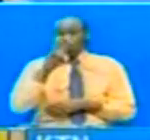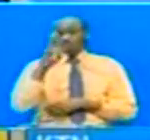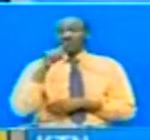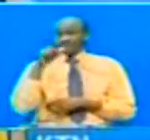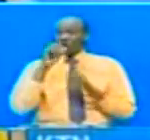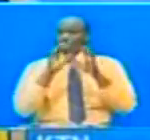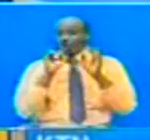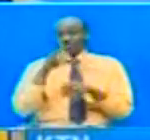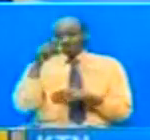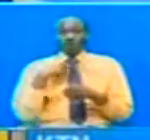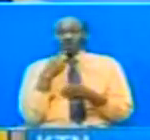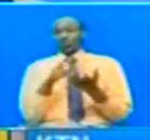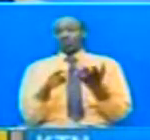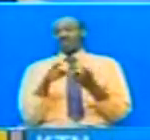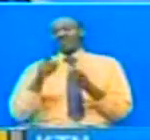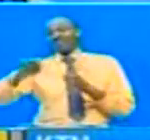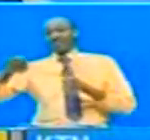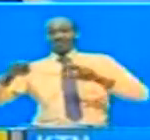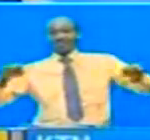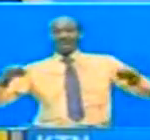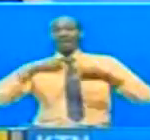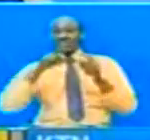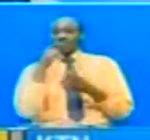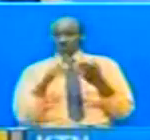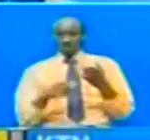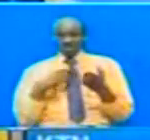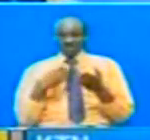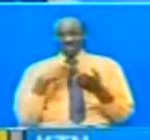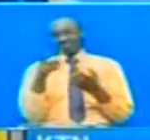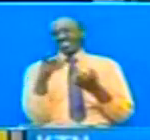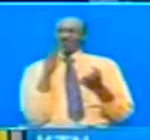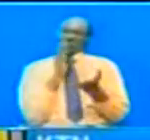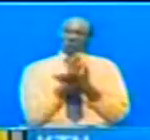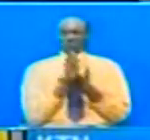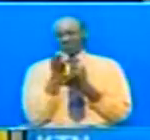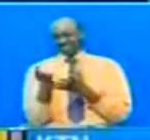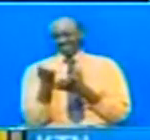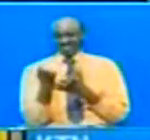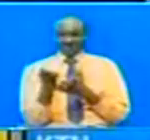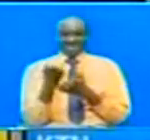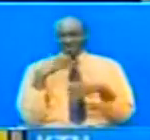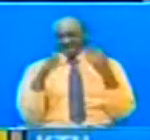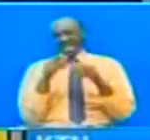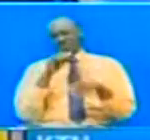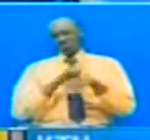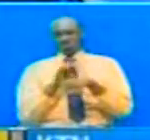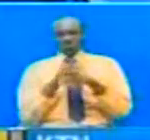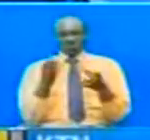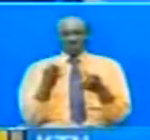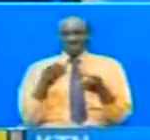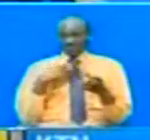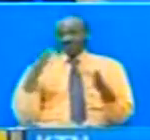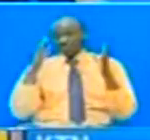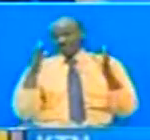actually depending on Flamini. Not to say bad things about Flamini, but he's not really the kind of player you want to go into a